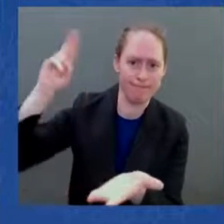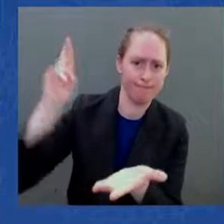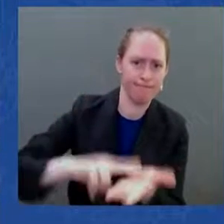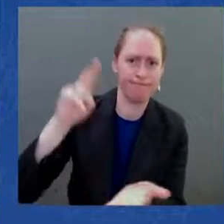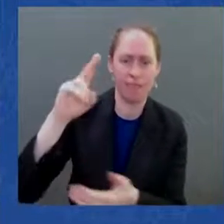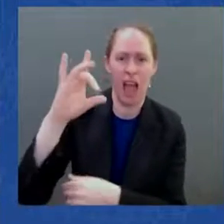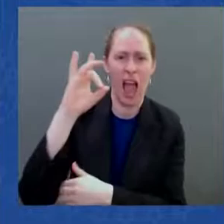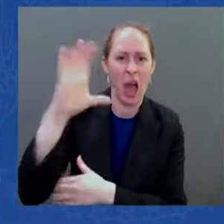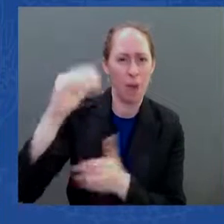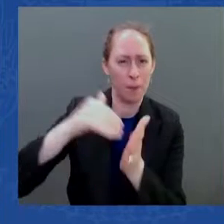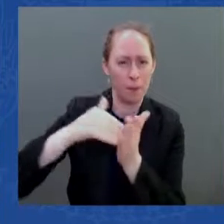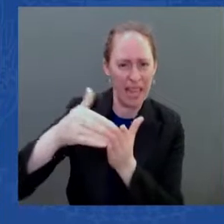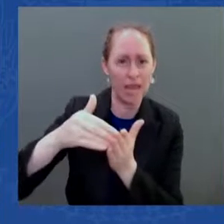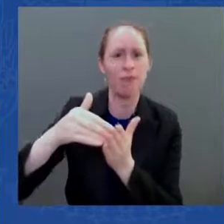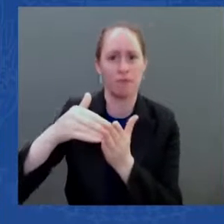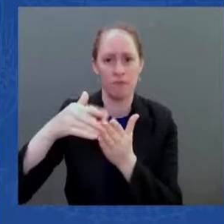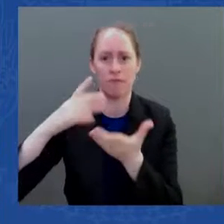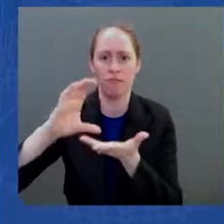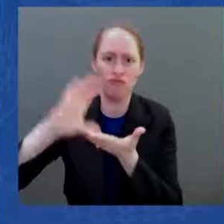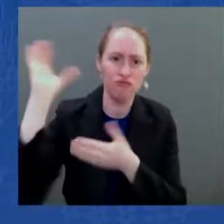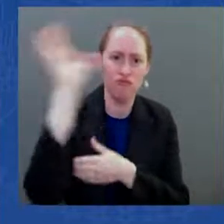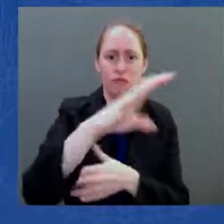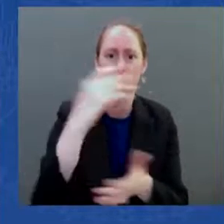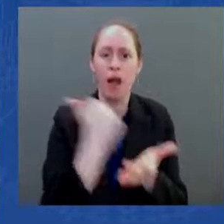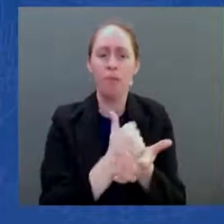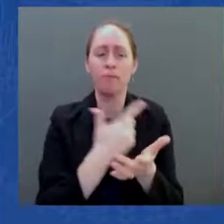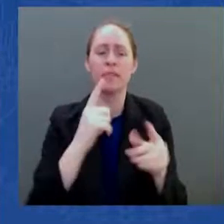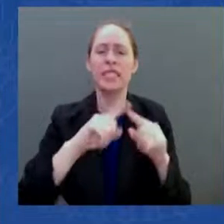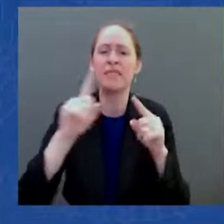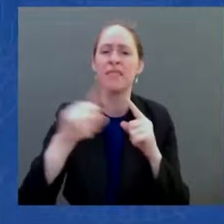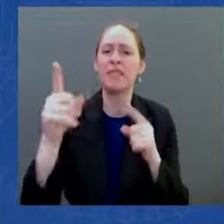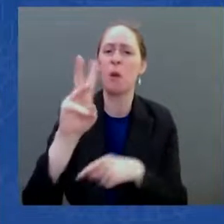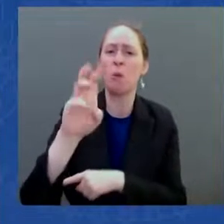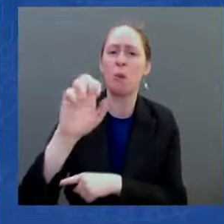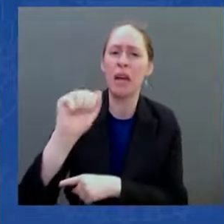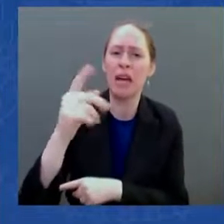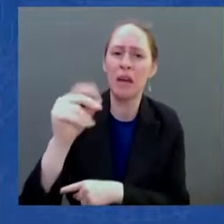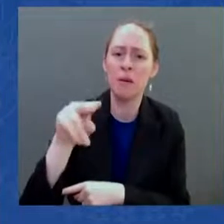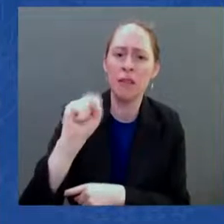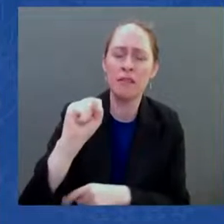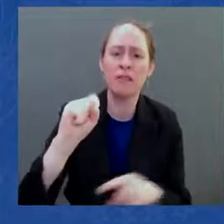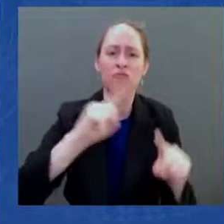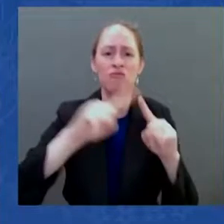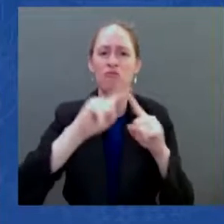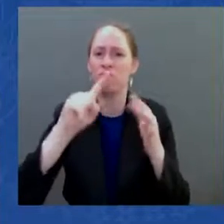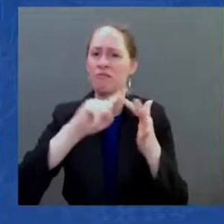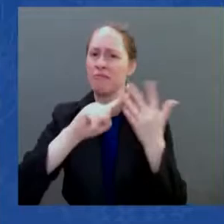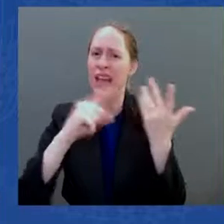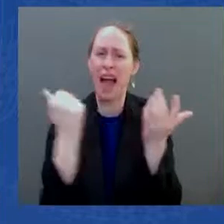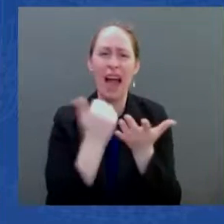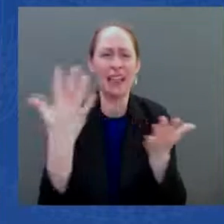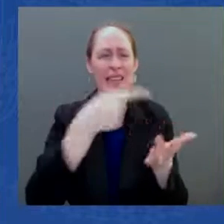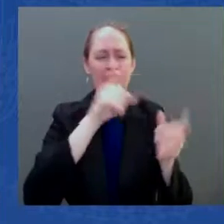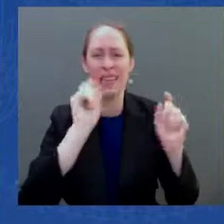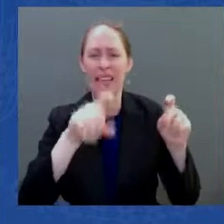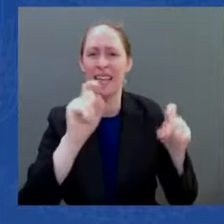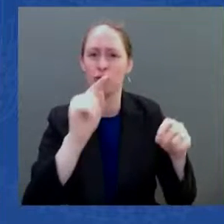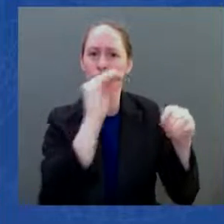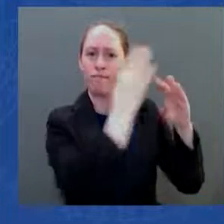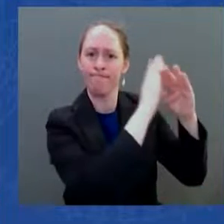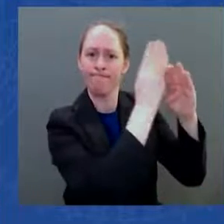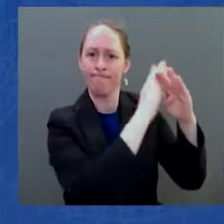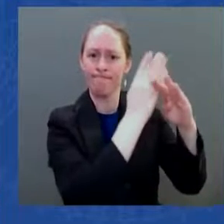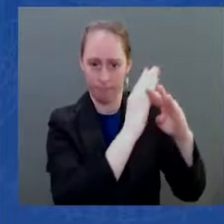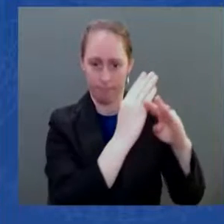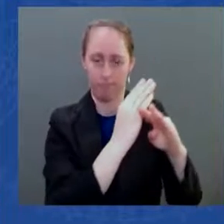armored personnel carriers, equipment that is responsive to Ukraine's needs and tailored to support the intensified fighting in